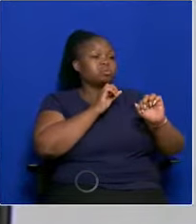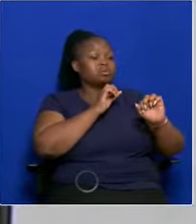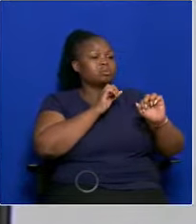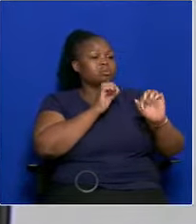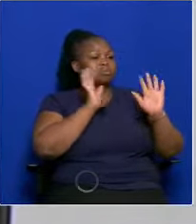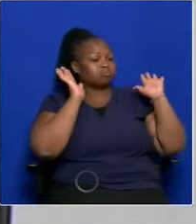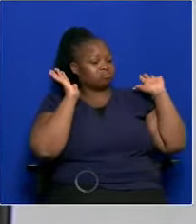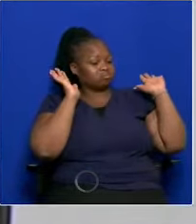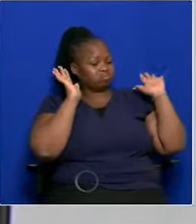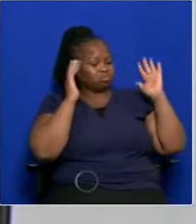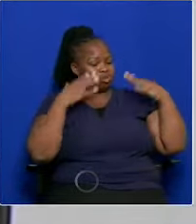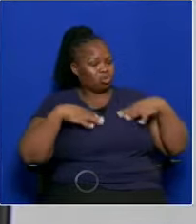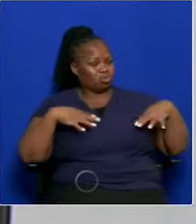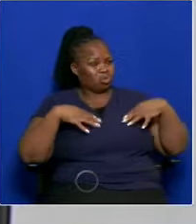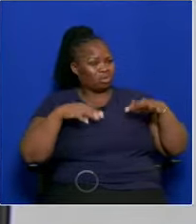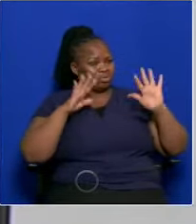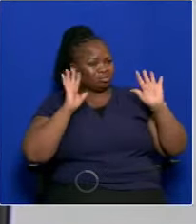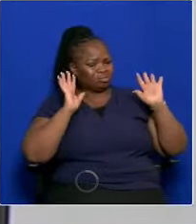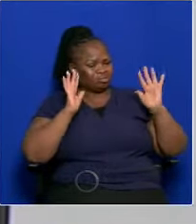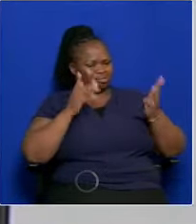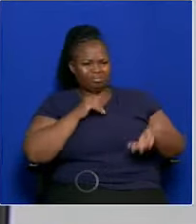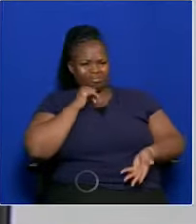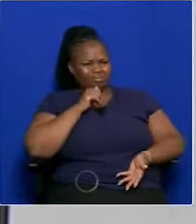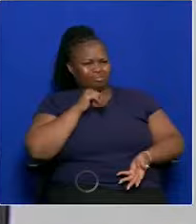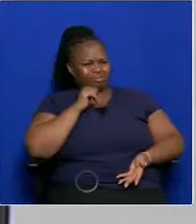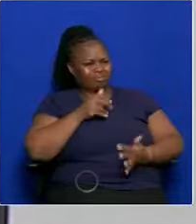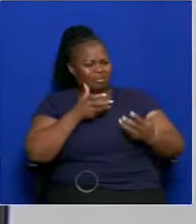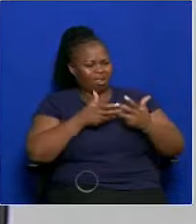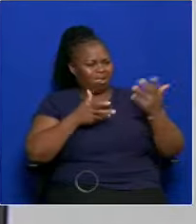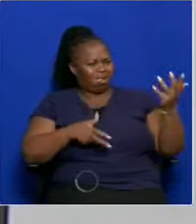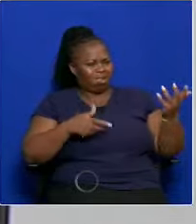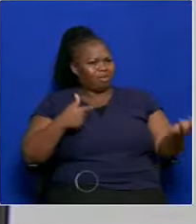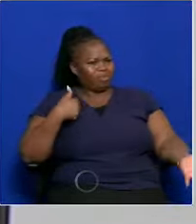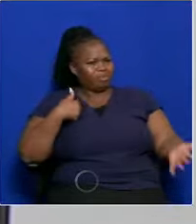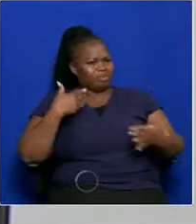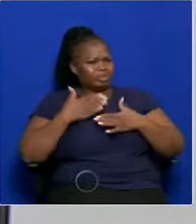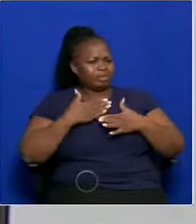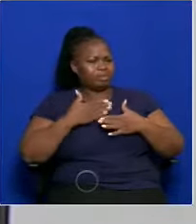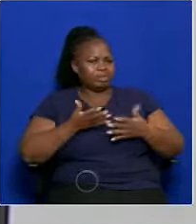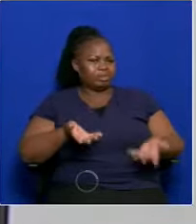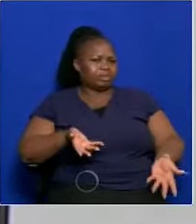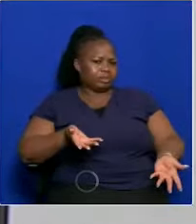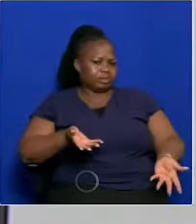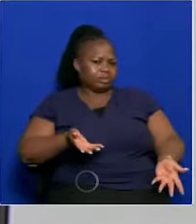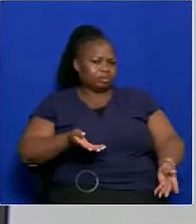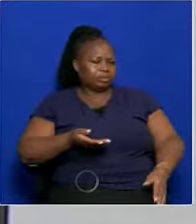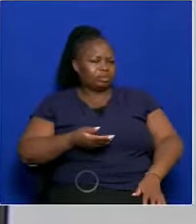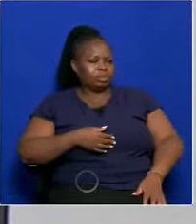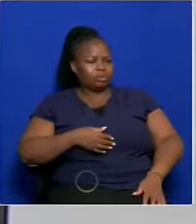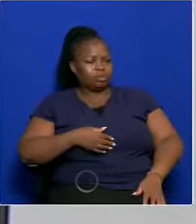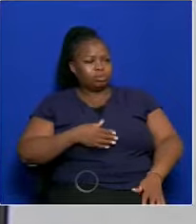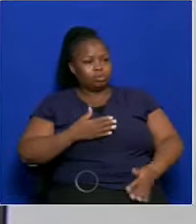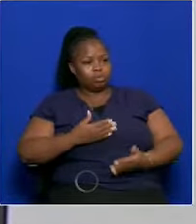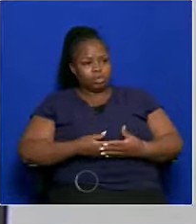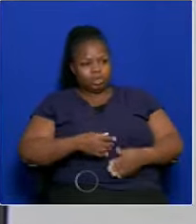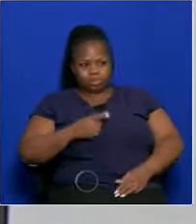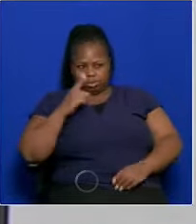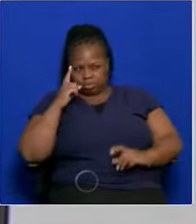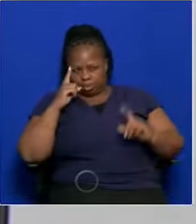wearing doesn't correlate. Then it can raise some eyebrows to say, hey, let me look at this